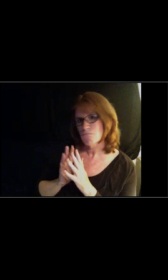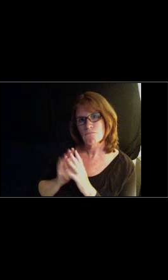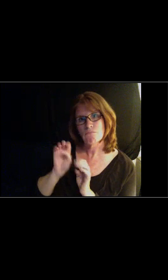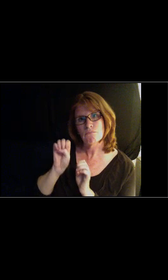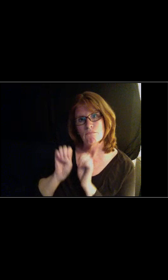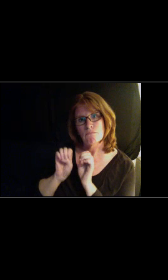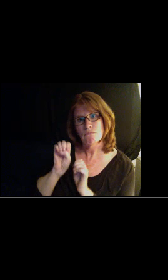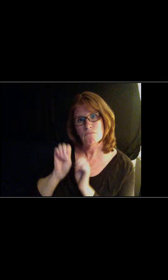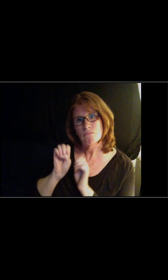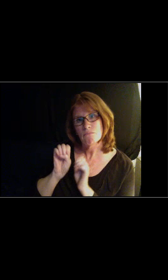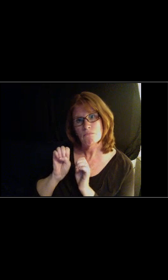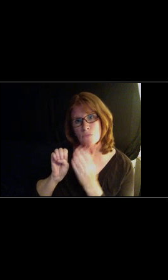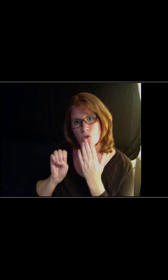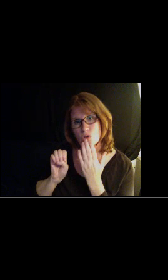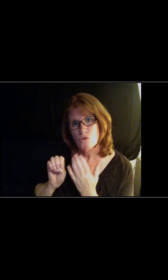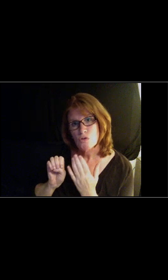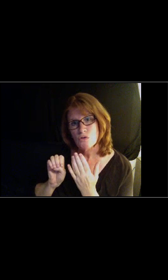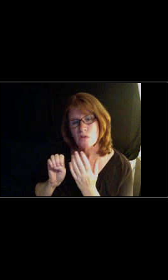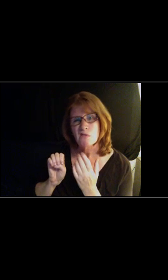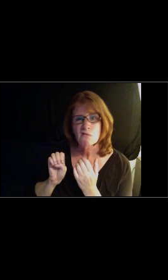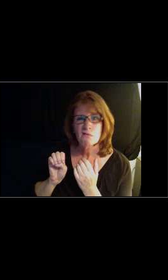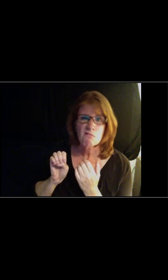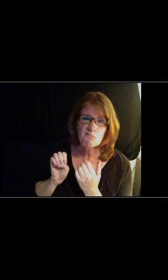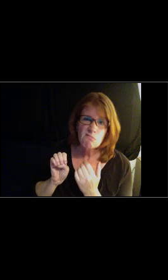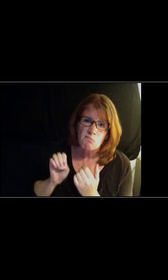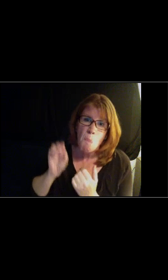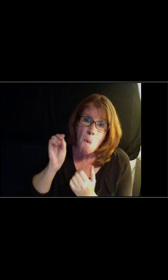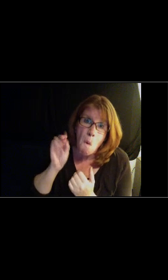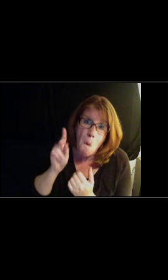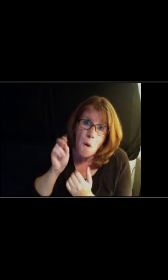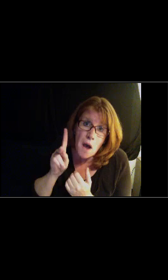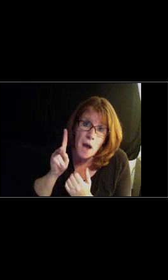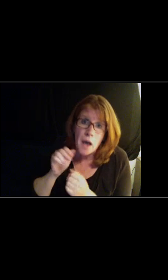So you have the job, the role that you do, and your behavior.